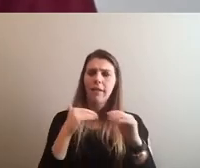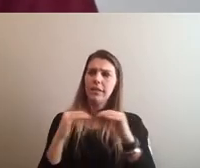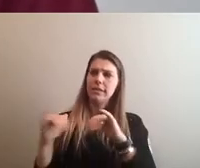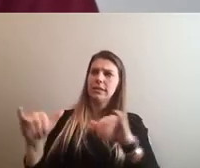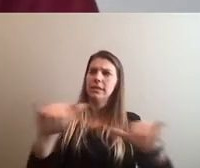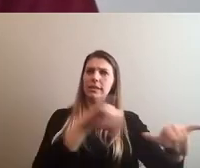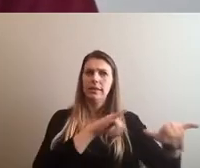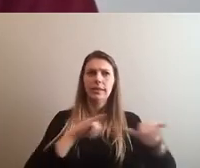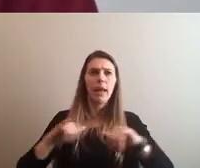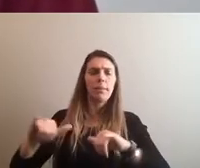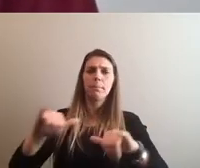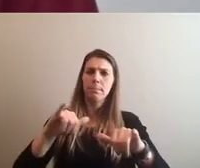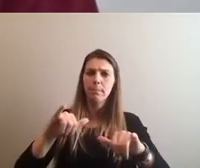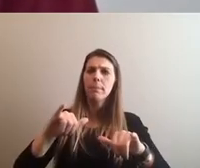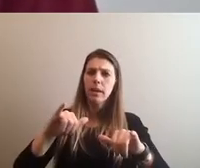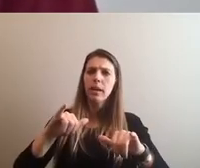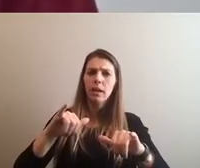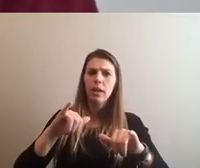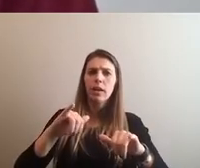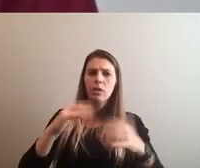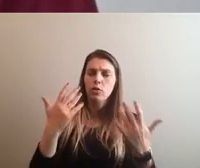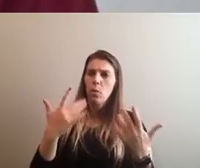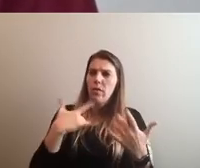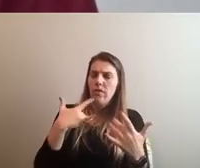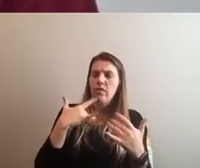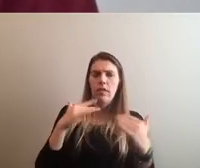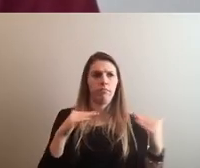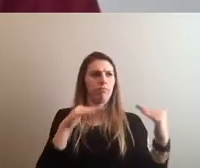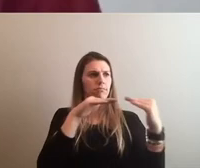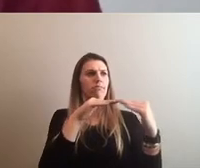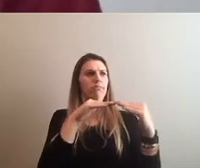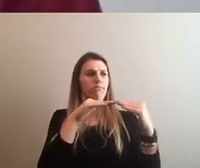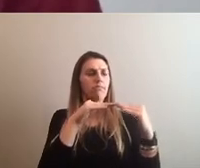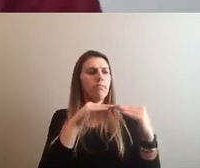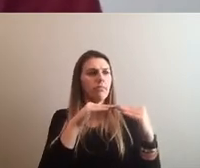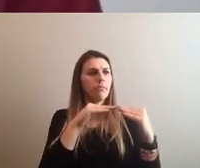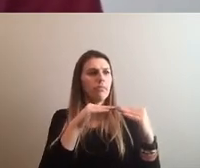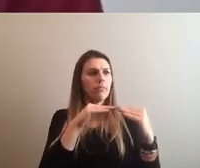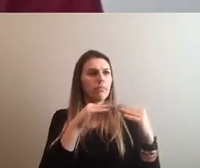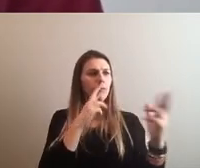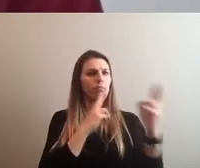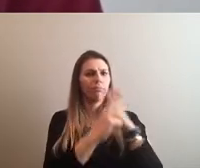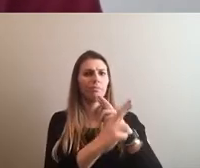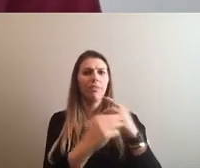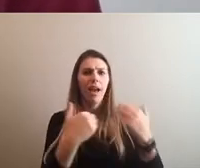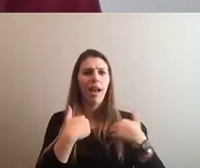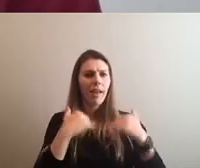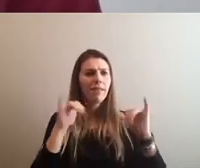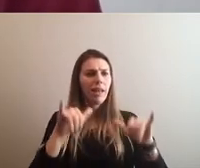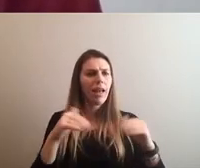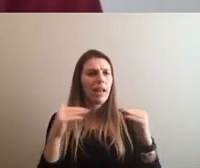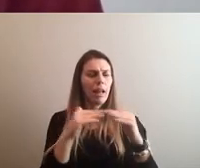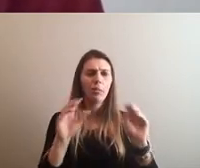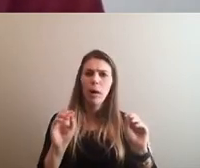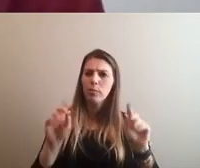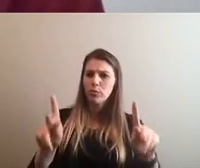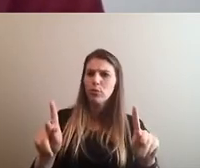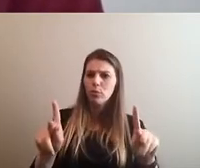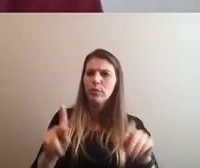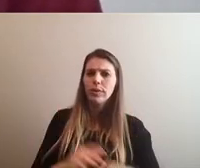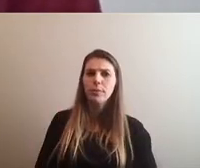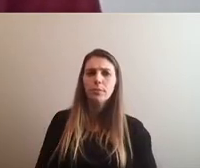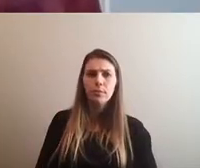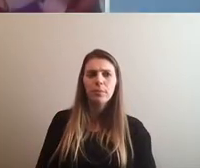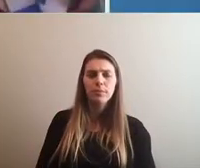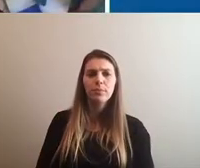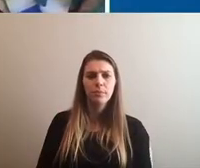same platform from where they could be you know treated and everybody must have the equal opportunity and treatment to be